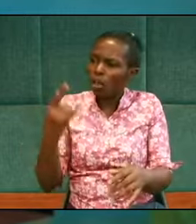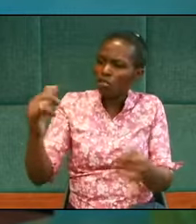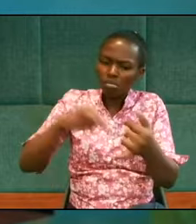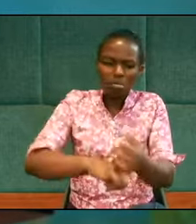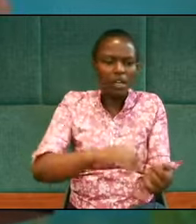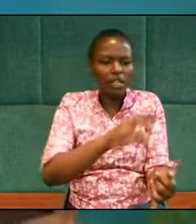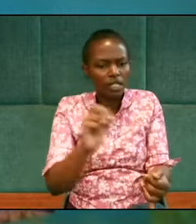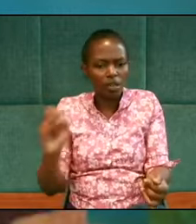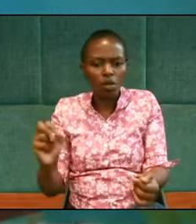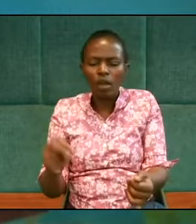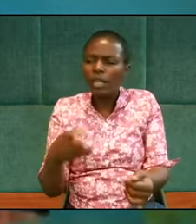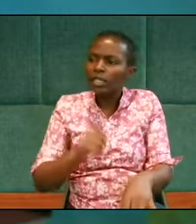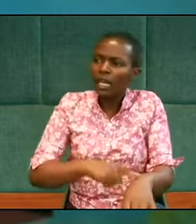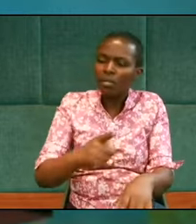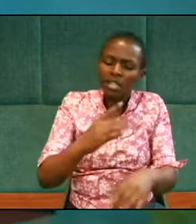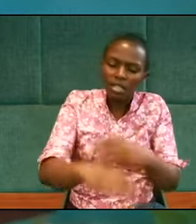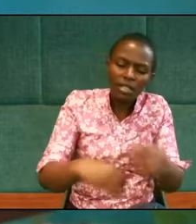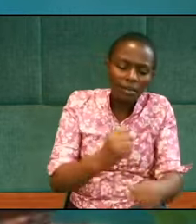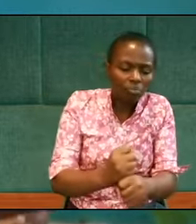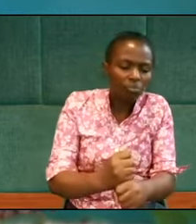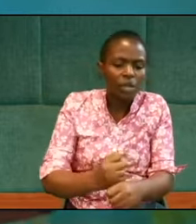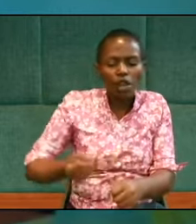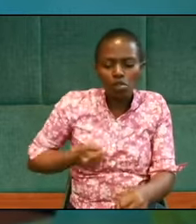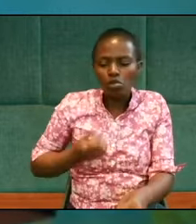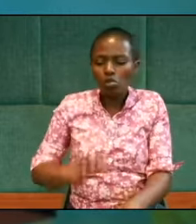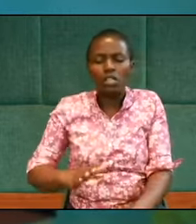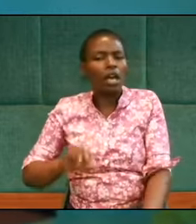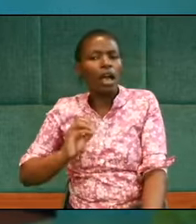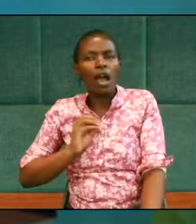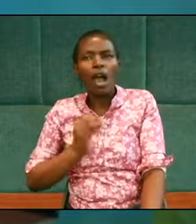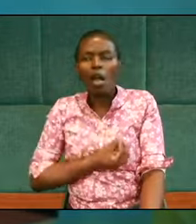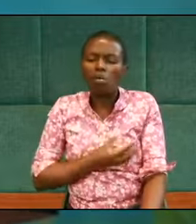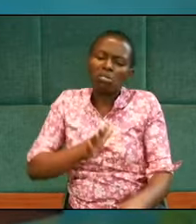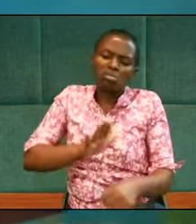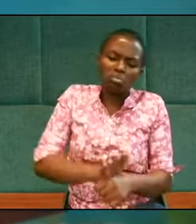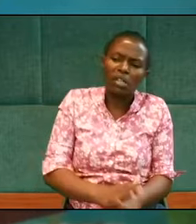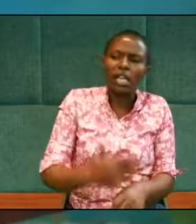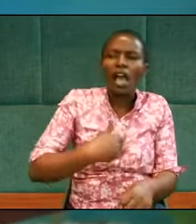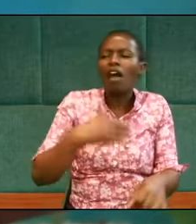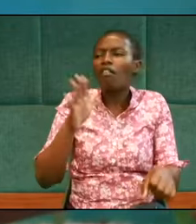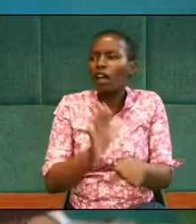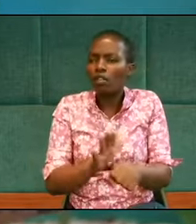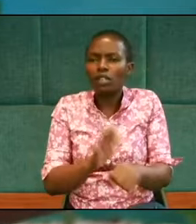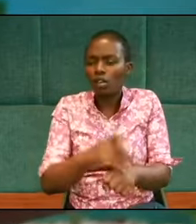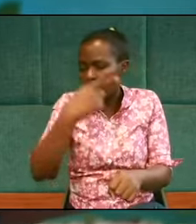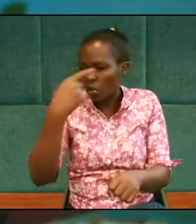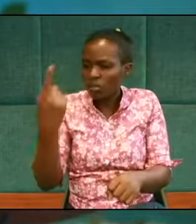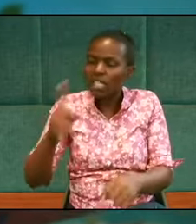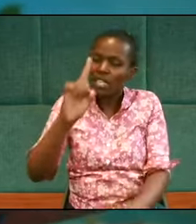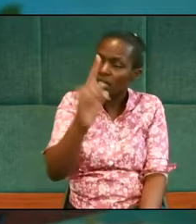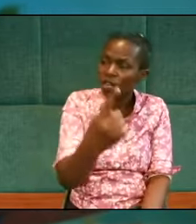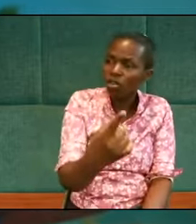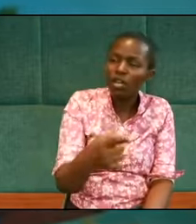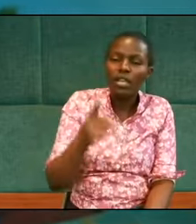is ending, our daughters are under pressure. Our girls are under pressure. Ladies and gentlemen, singleness is not a